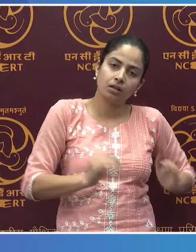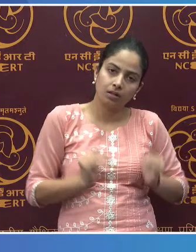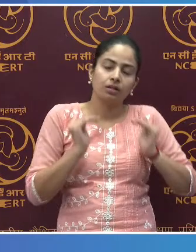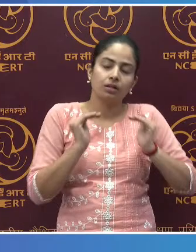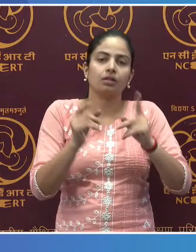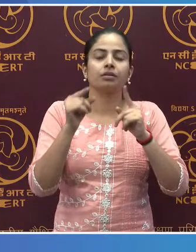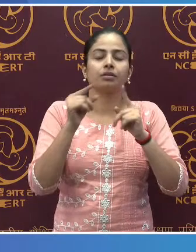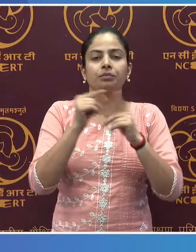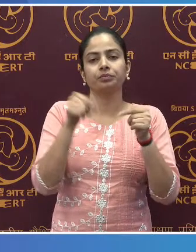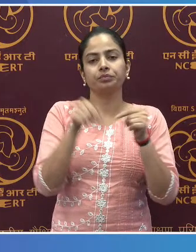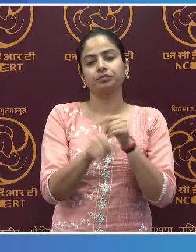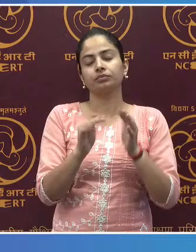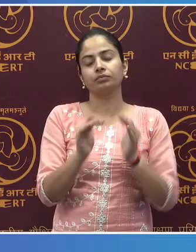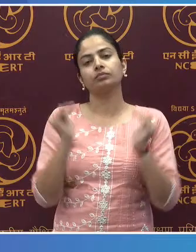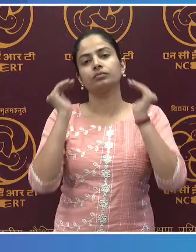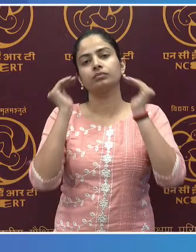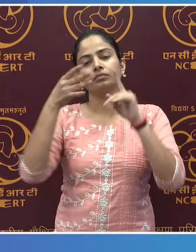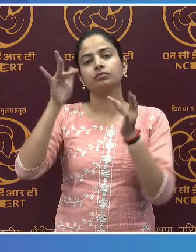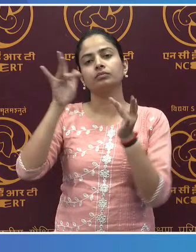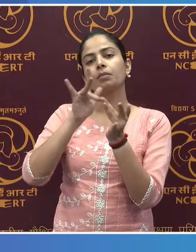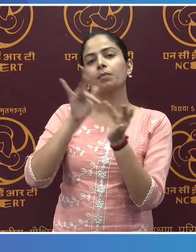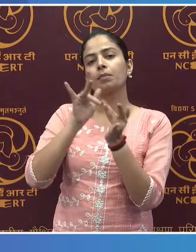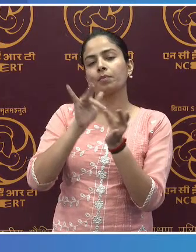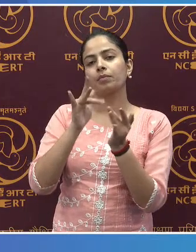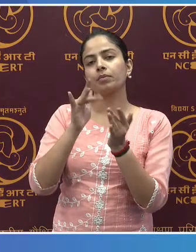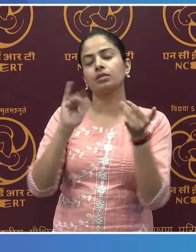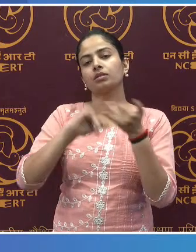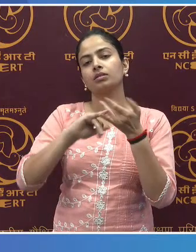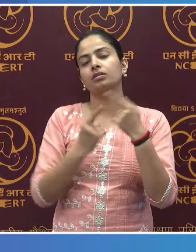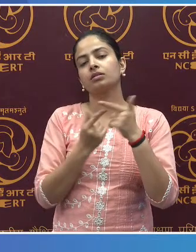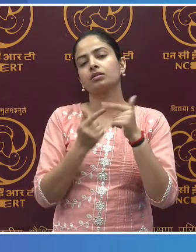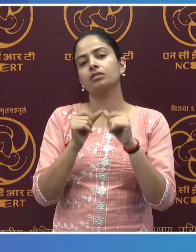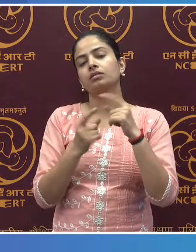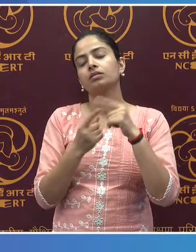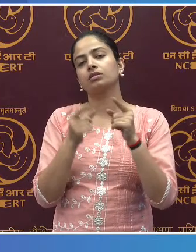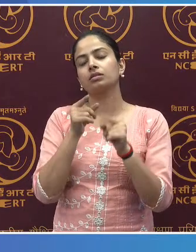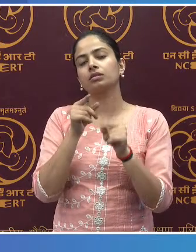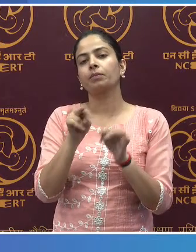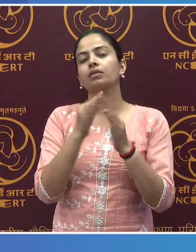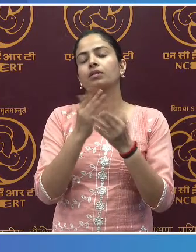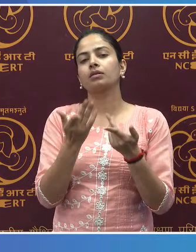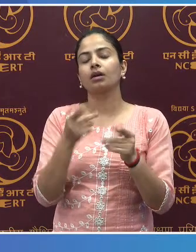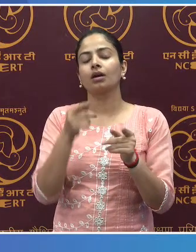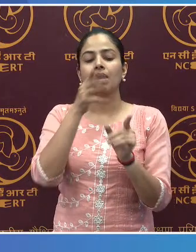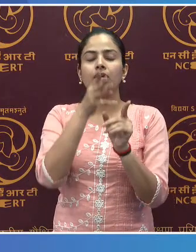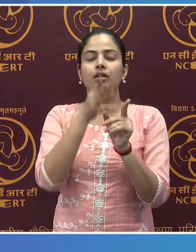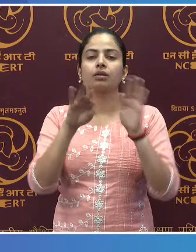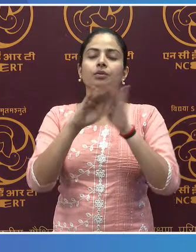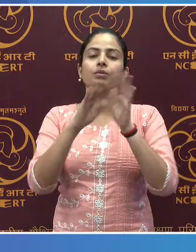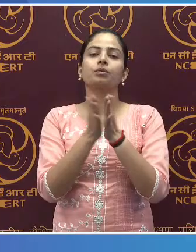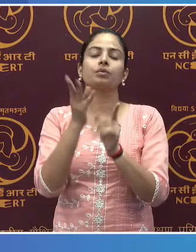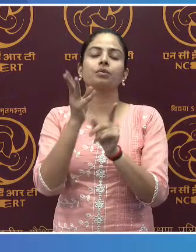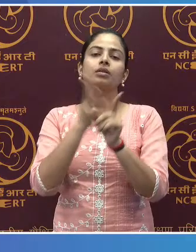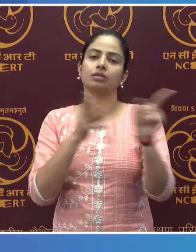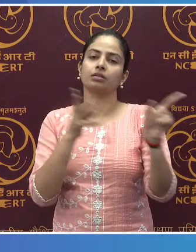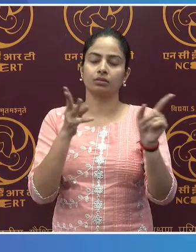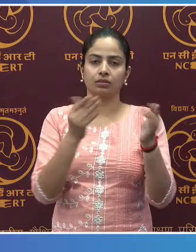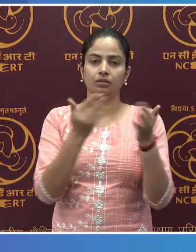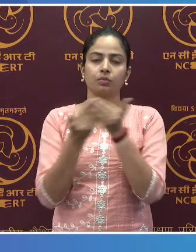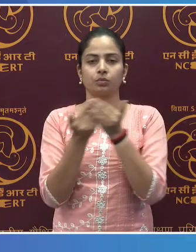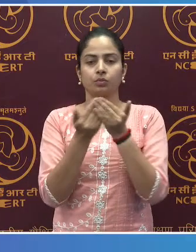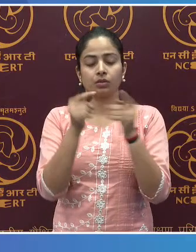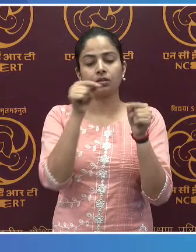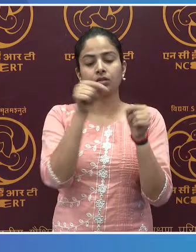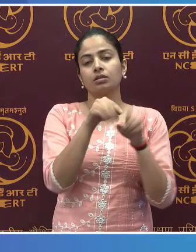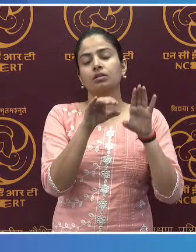stages, and thereafter the middle stage come. The middle stage is around is the 3-year schooling, and that starts